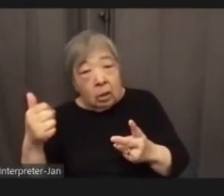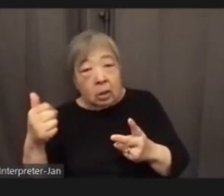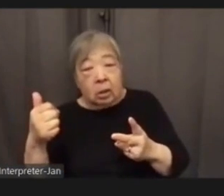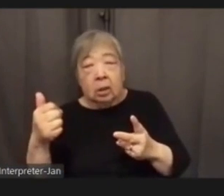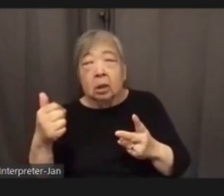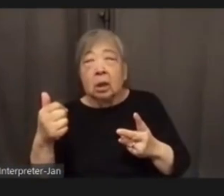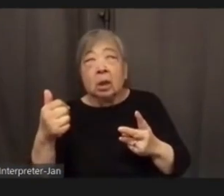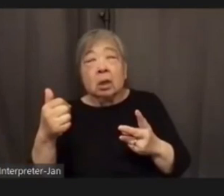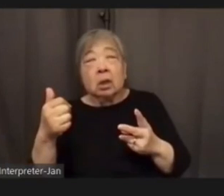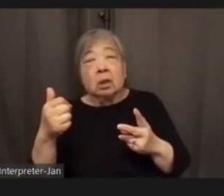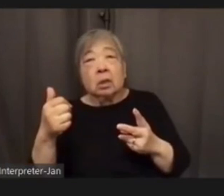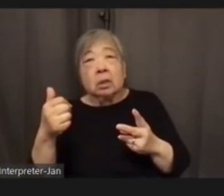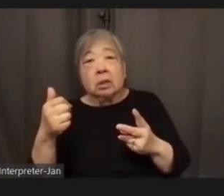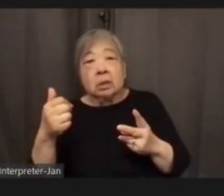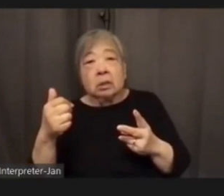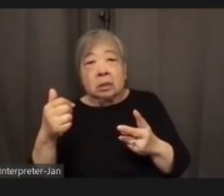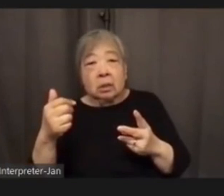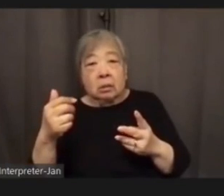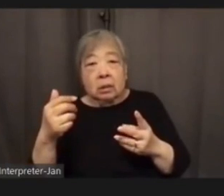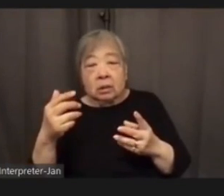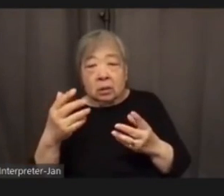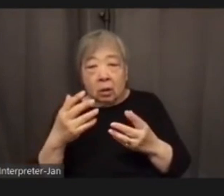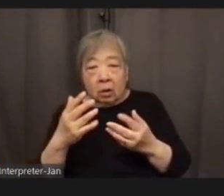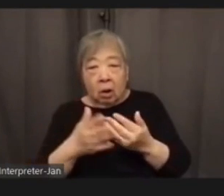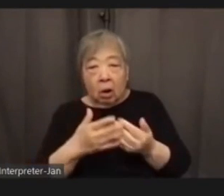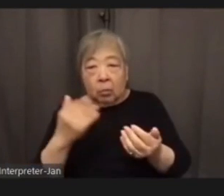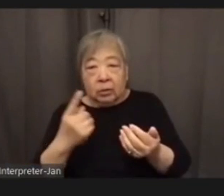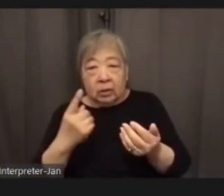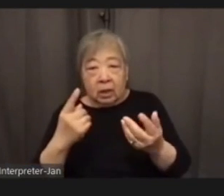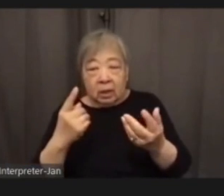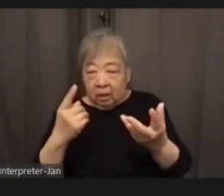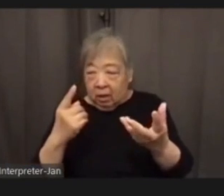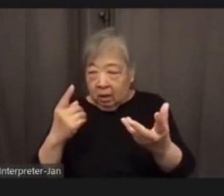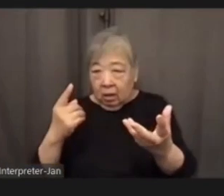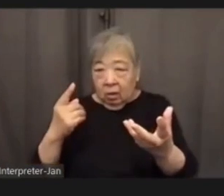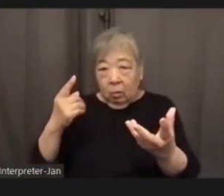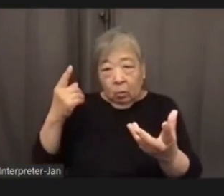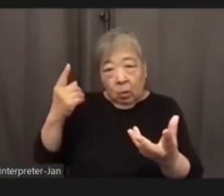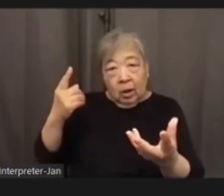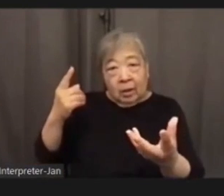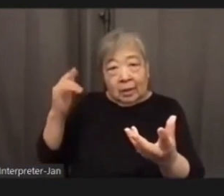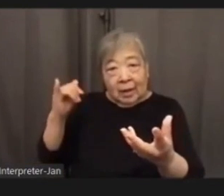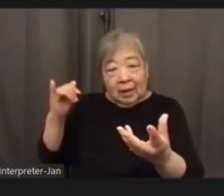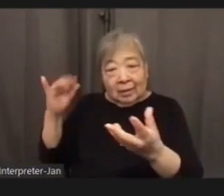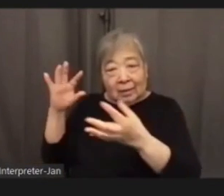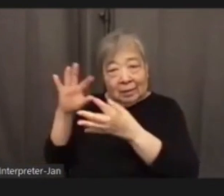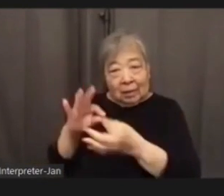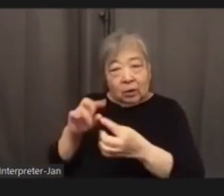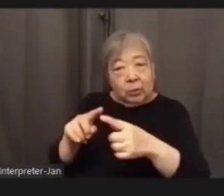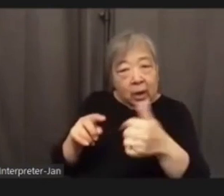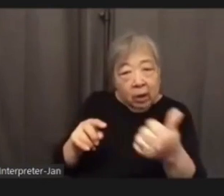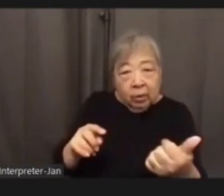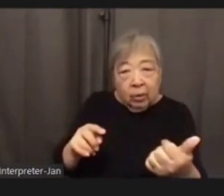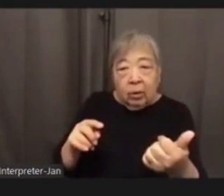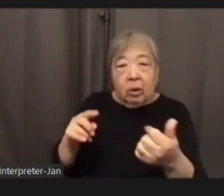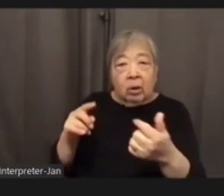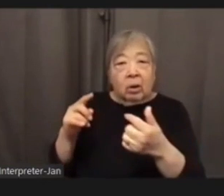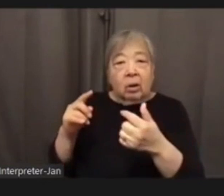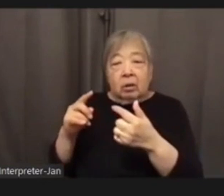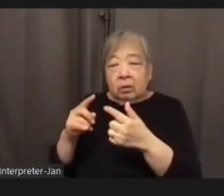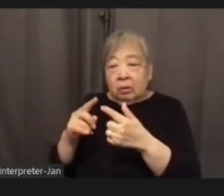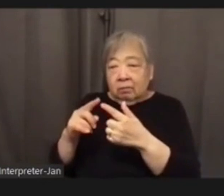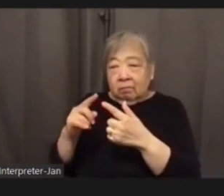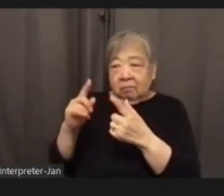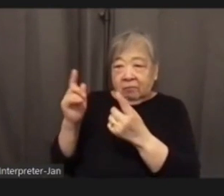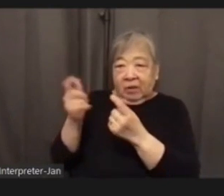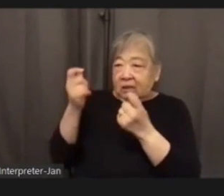direct, is the ancestor of Fandango Bong. You know, and the festival that Quetzal and I have been working on for the